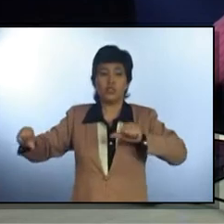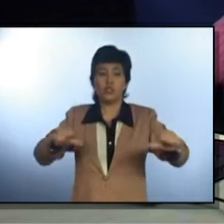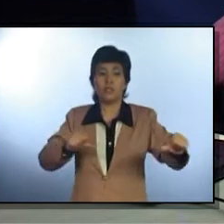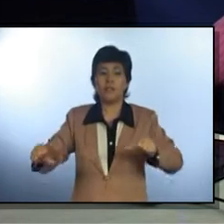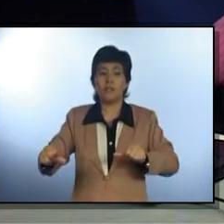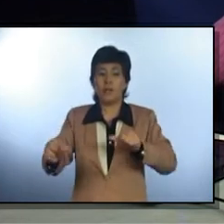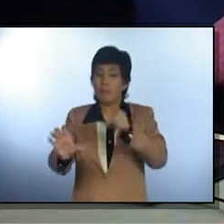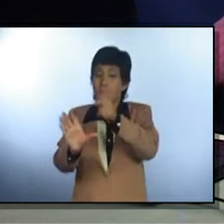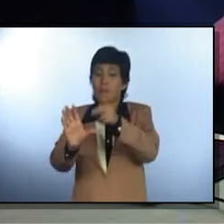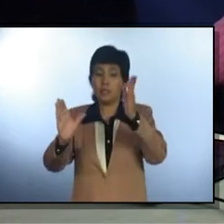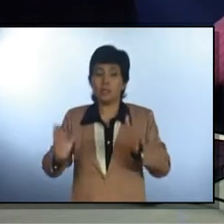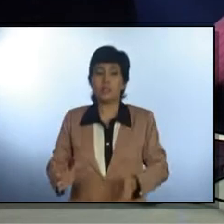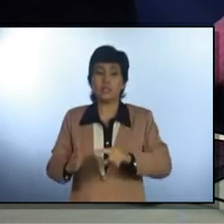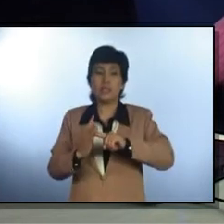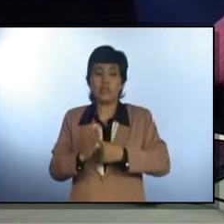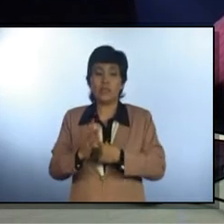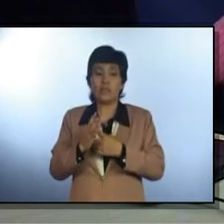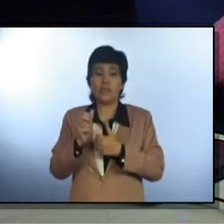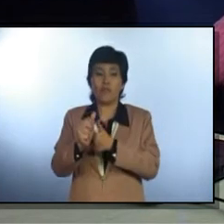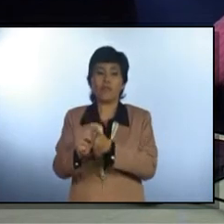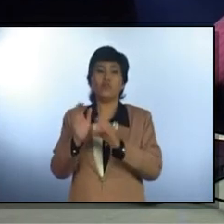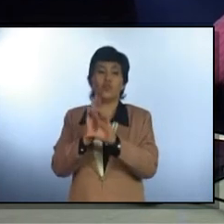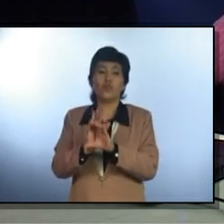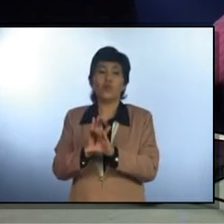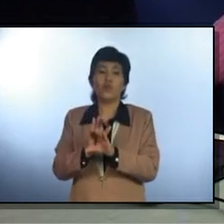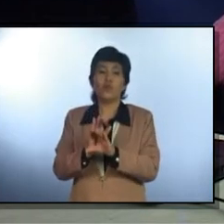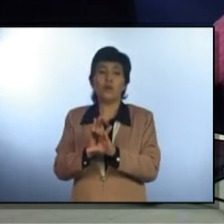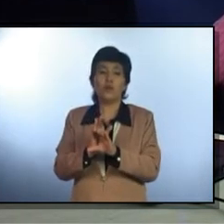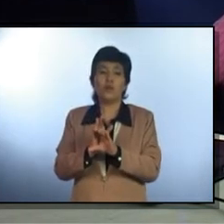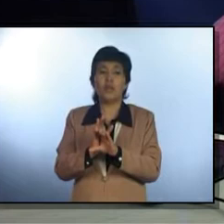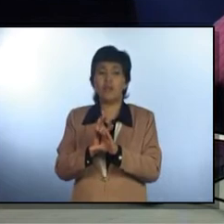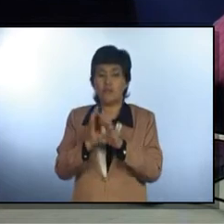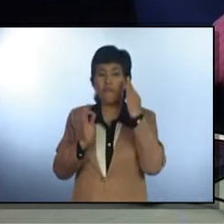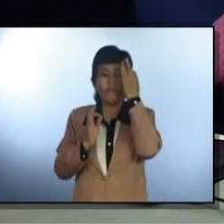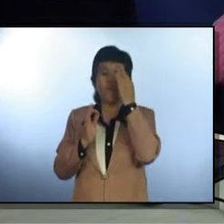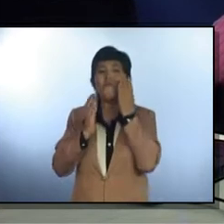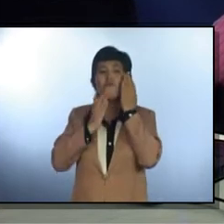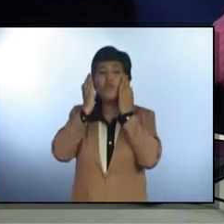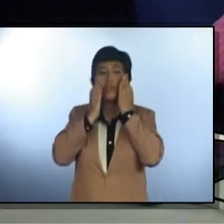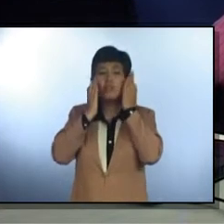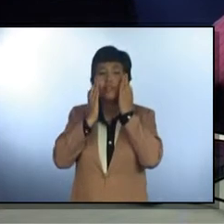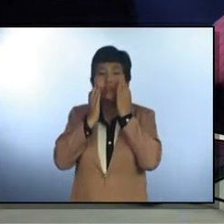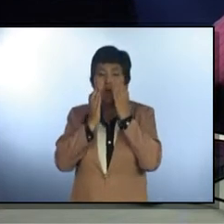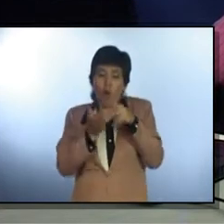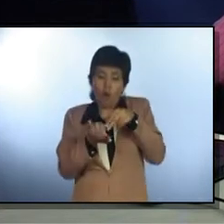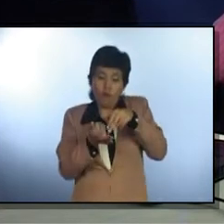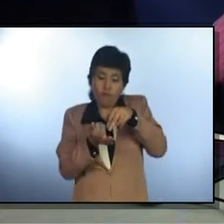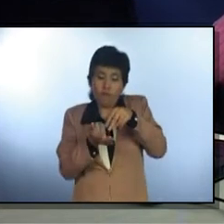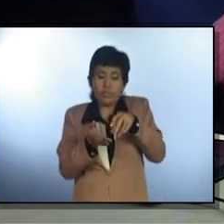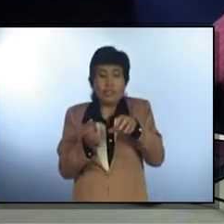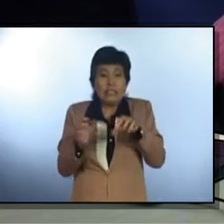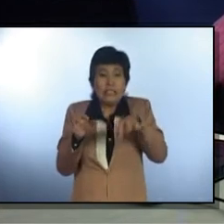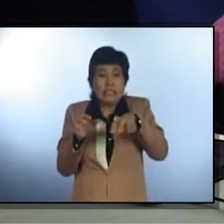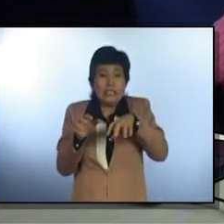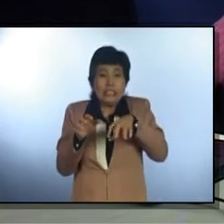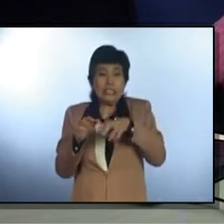And even the participants, they would start following like the video, like the face rubbing or the foot shaking, okay?